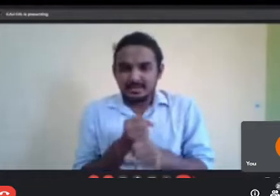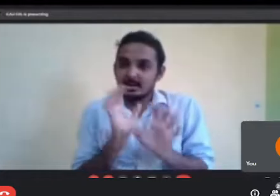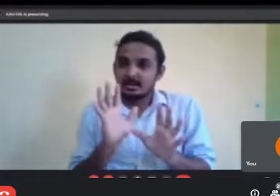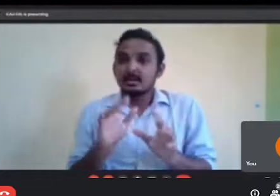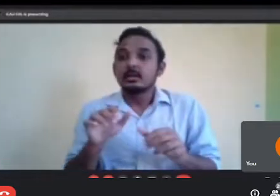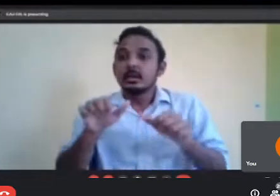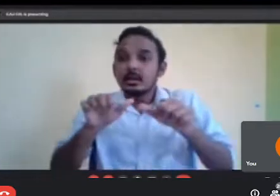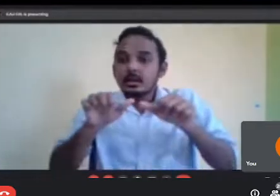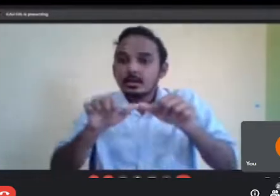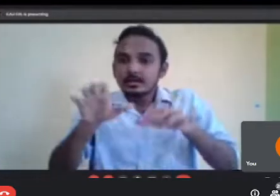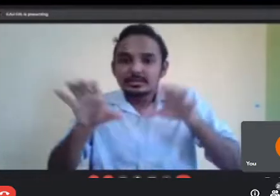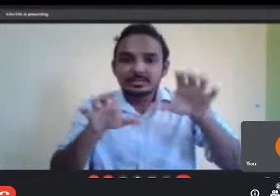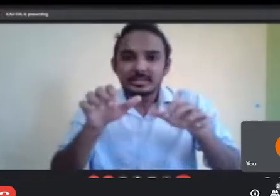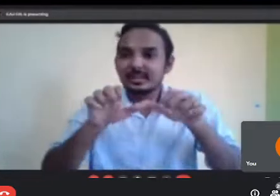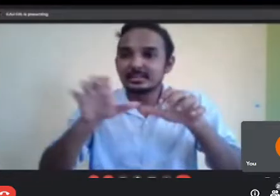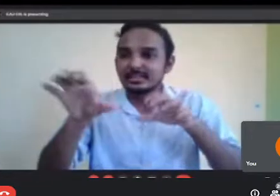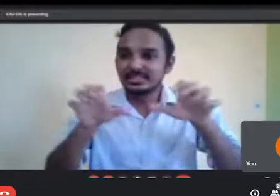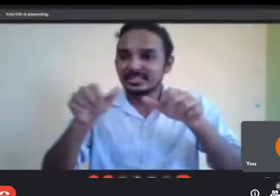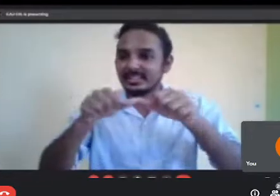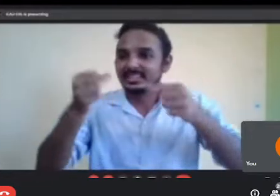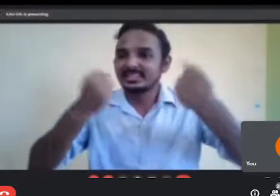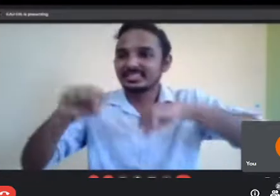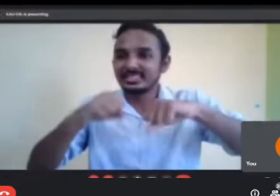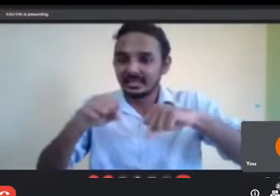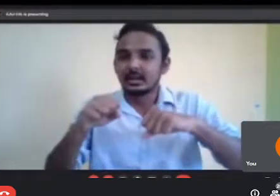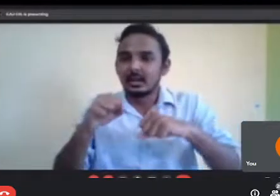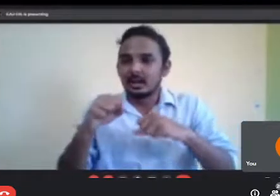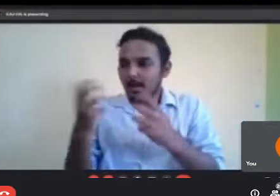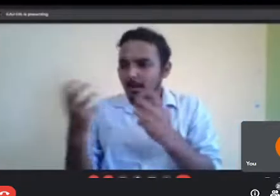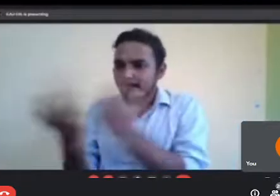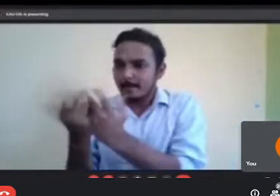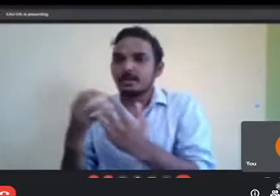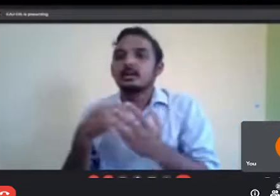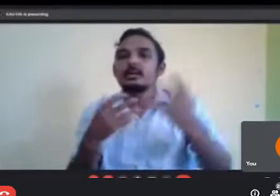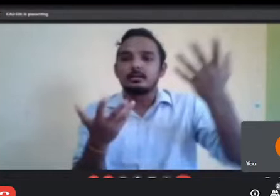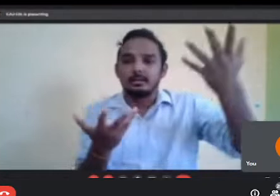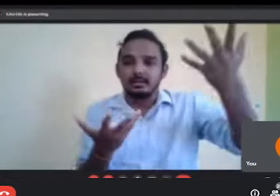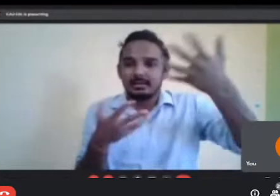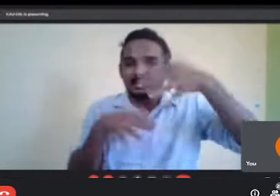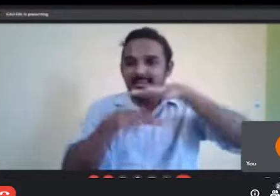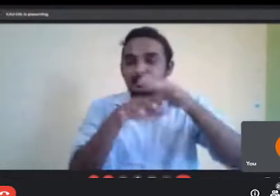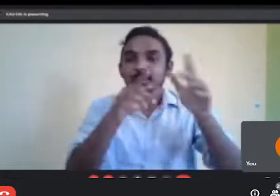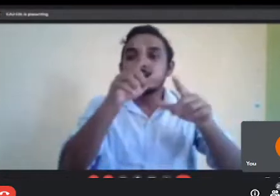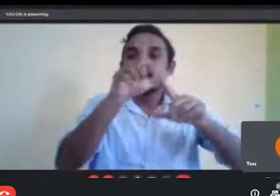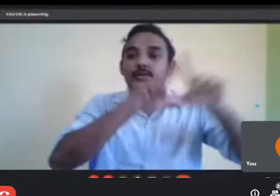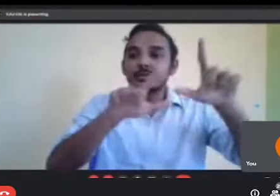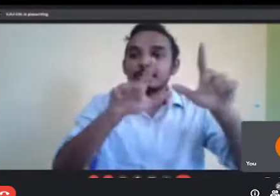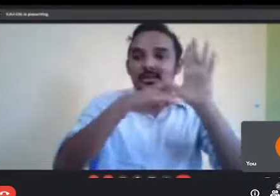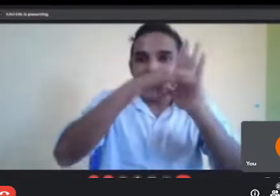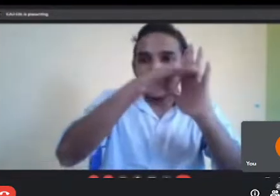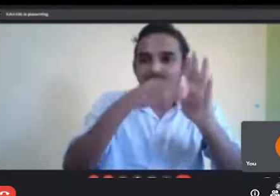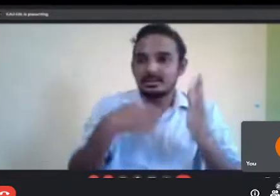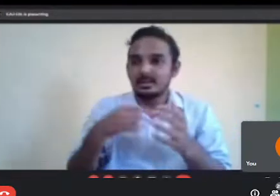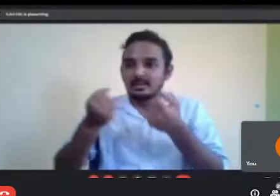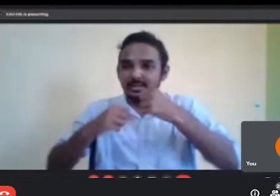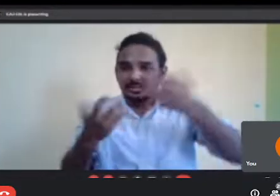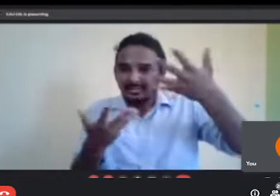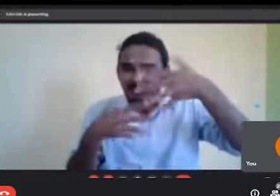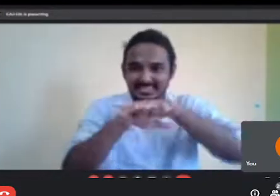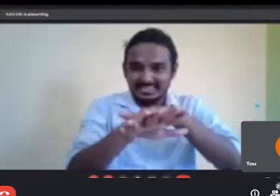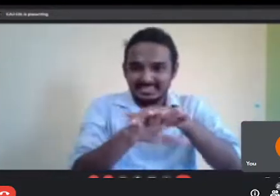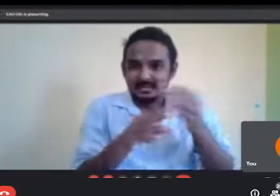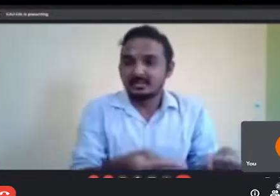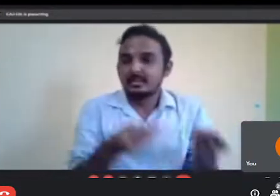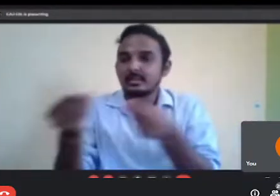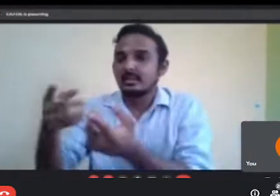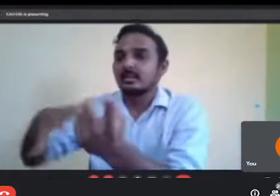wanted to match the level of the children. Whatever kind of activities we gave to them, we had, you